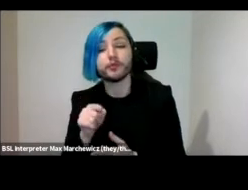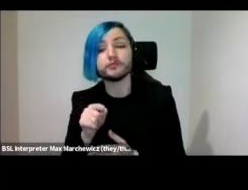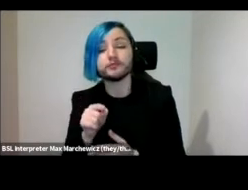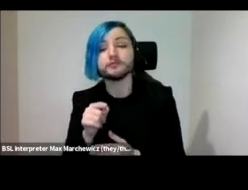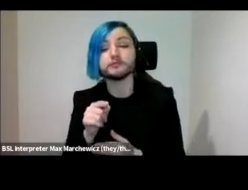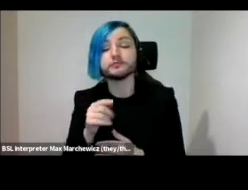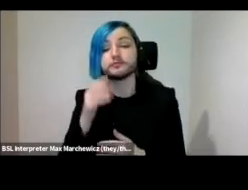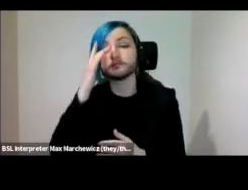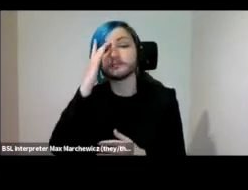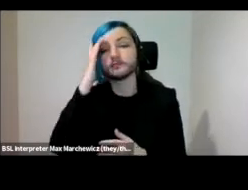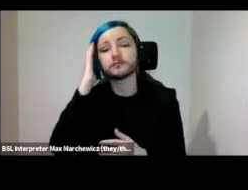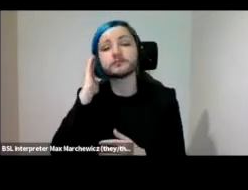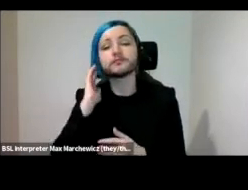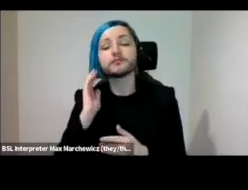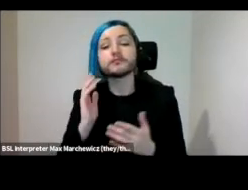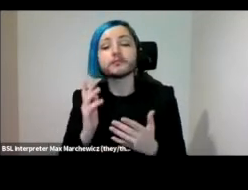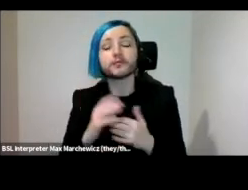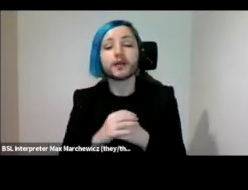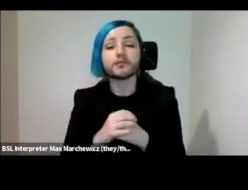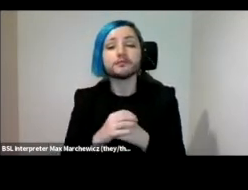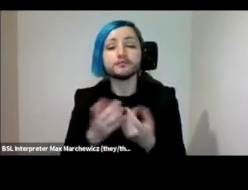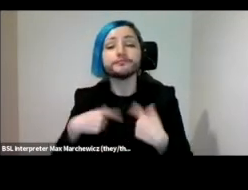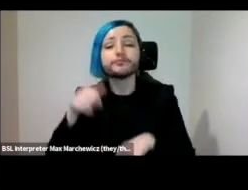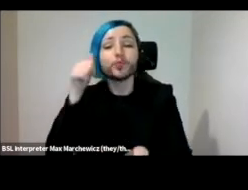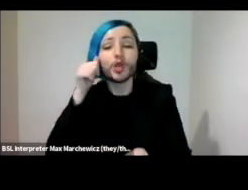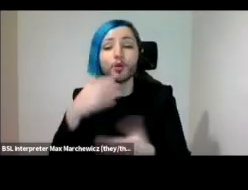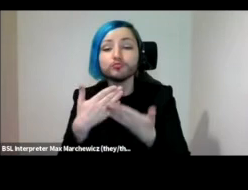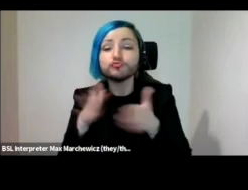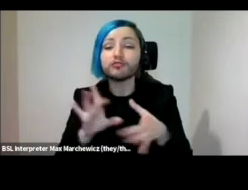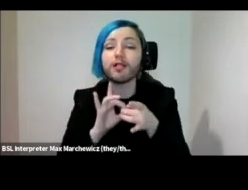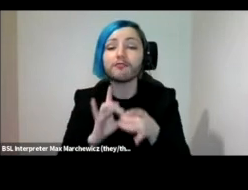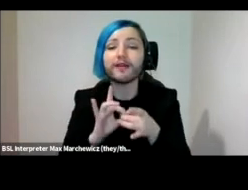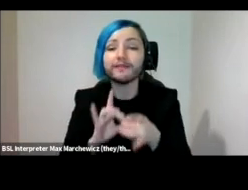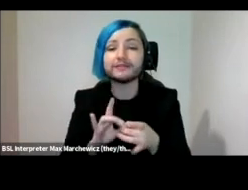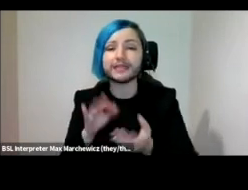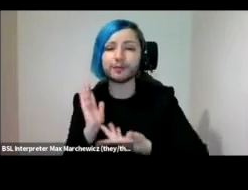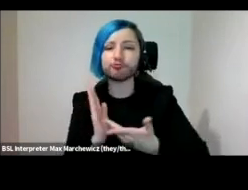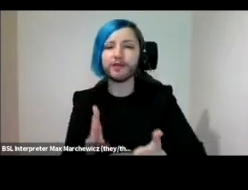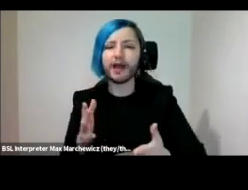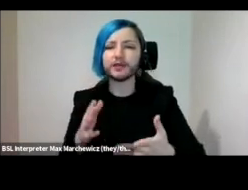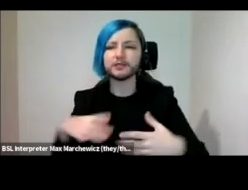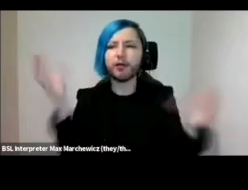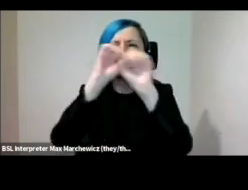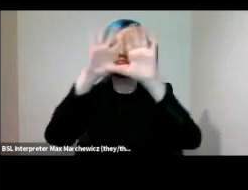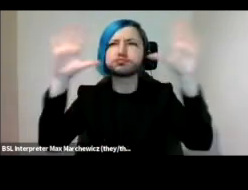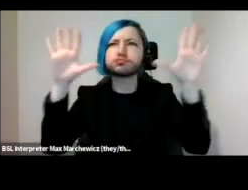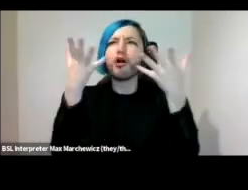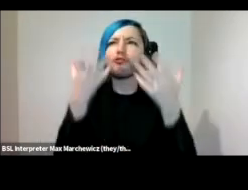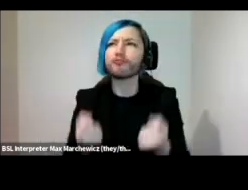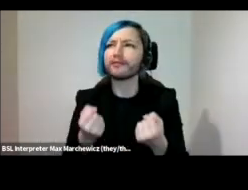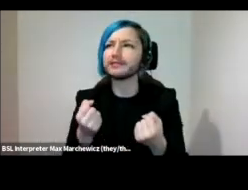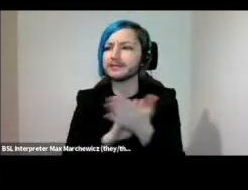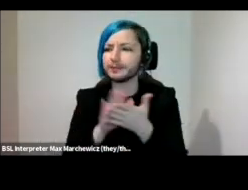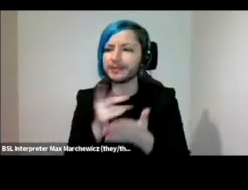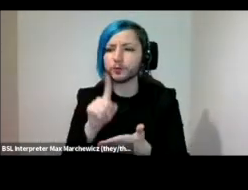the fact that general relativity gives us a picture of what gravity is in